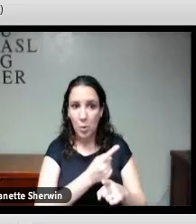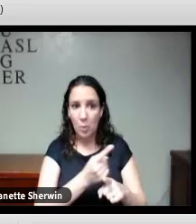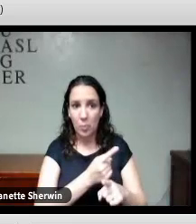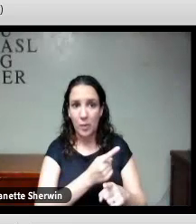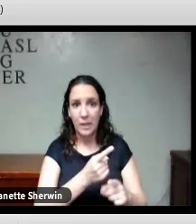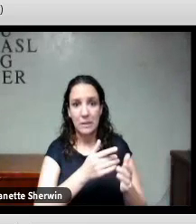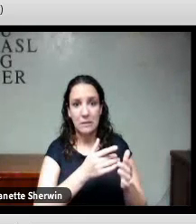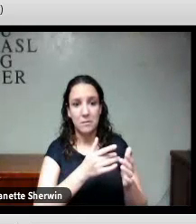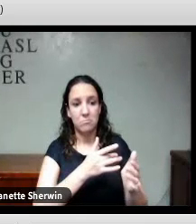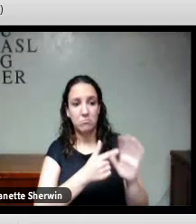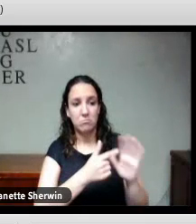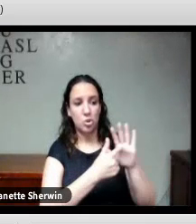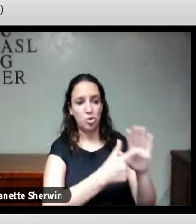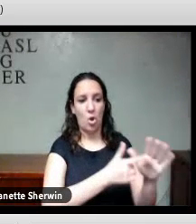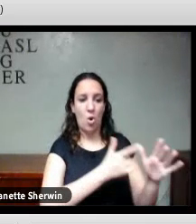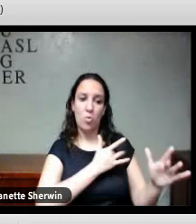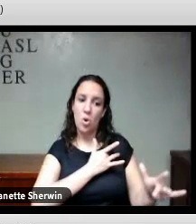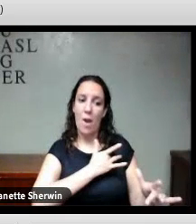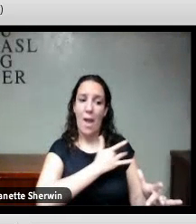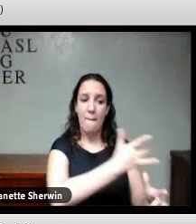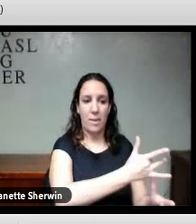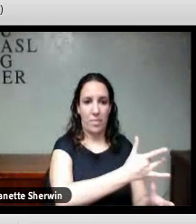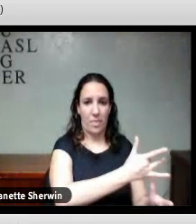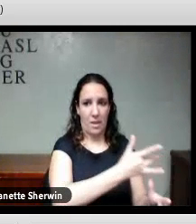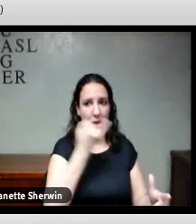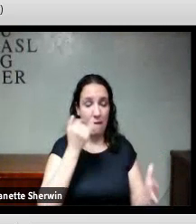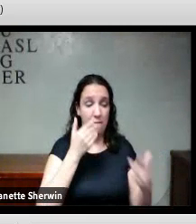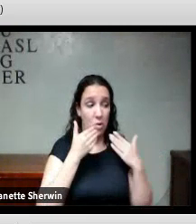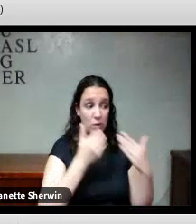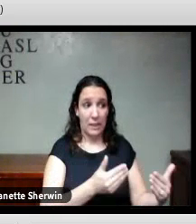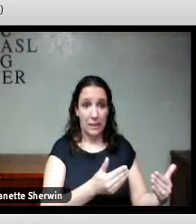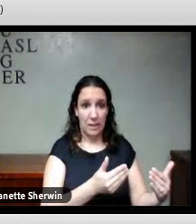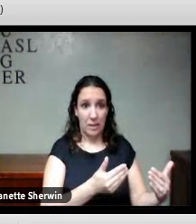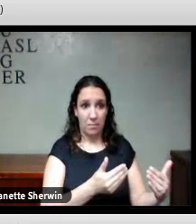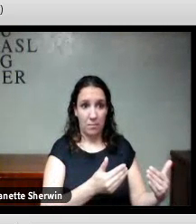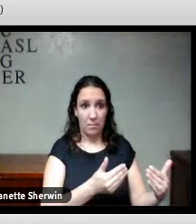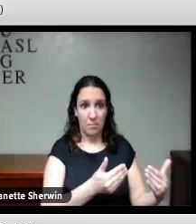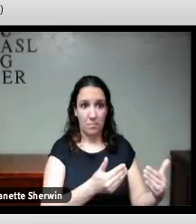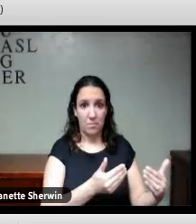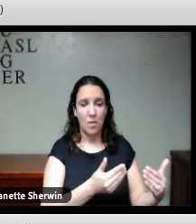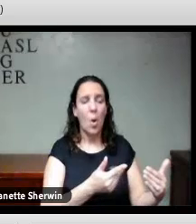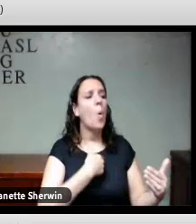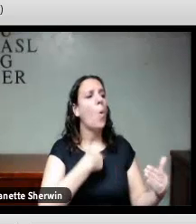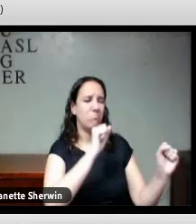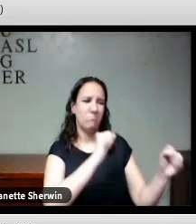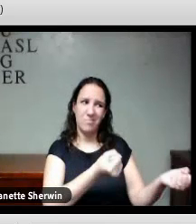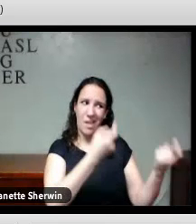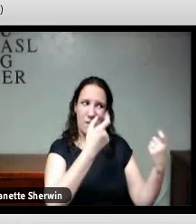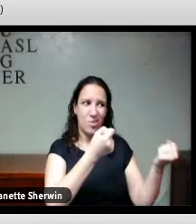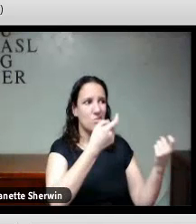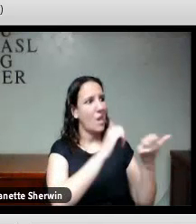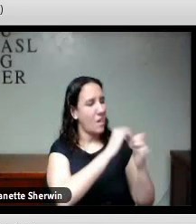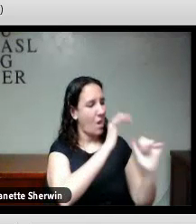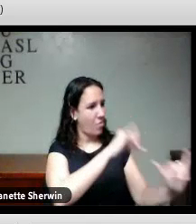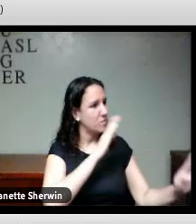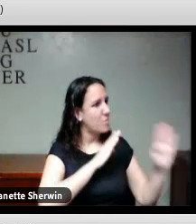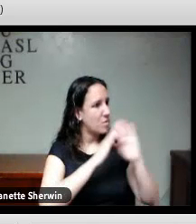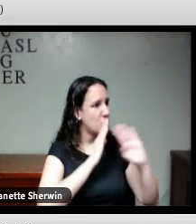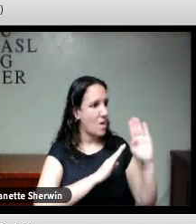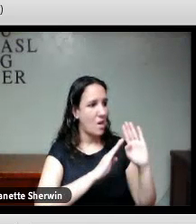this. It may be appropriate to express empathy when you thank them, as in, I can understand that why that would be frustrating. I did a program a